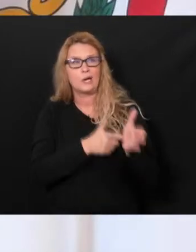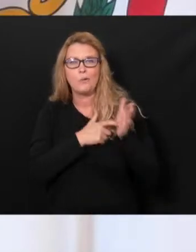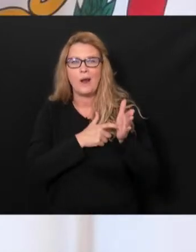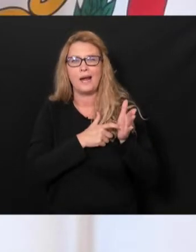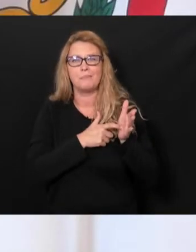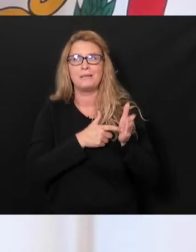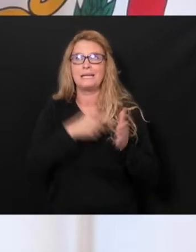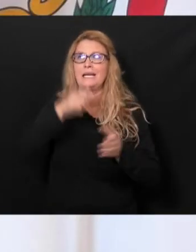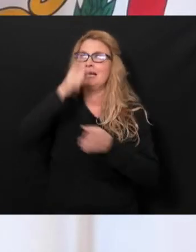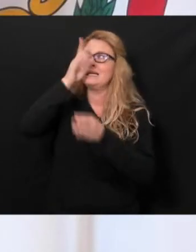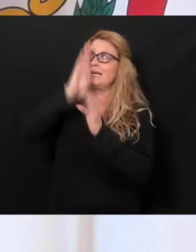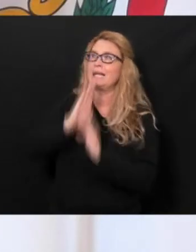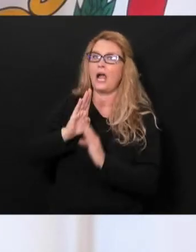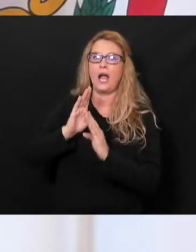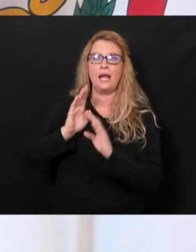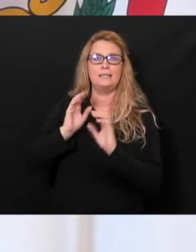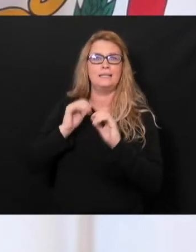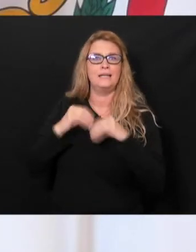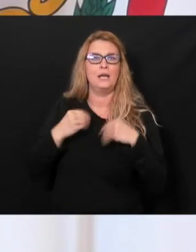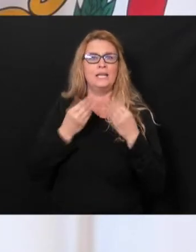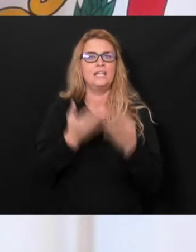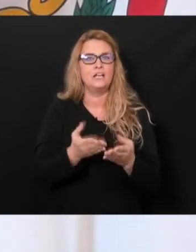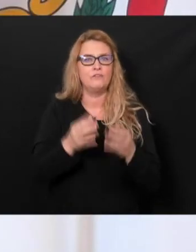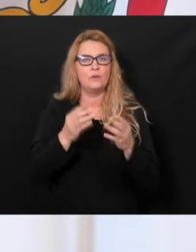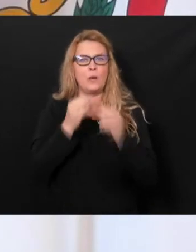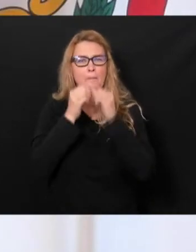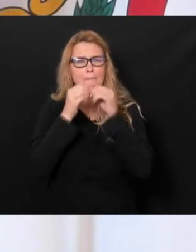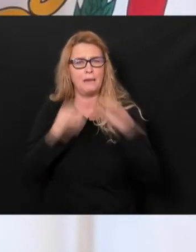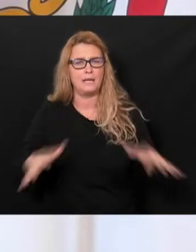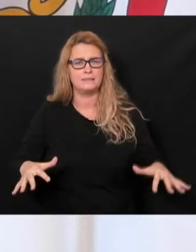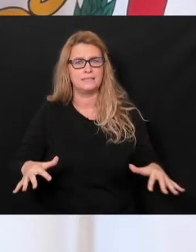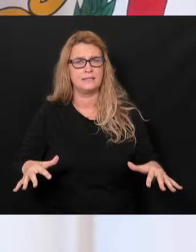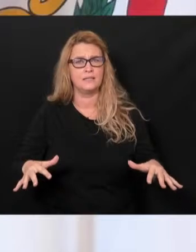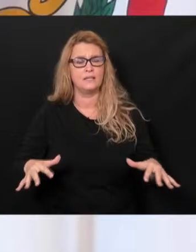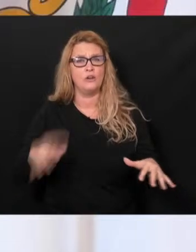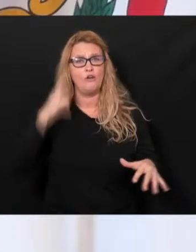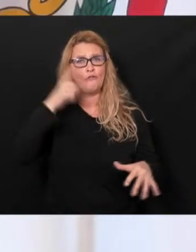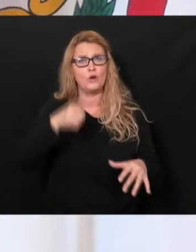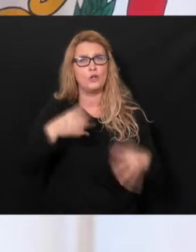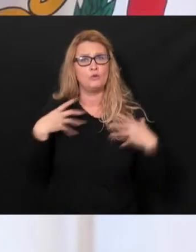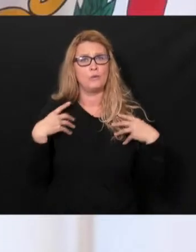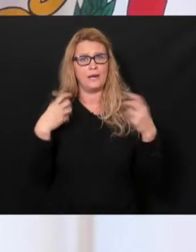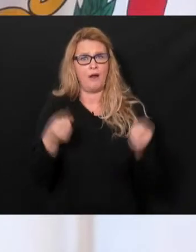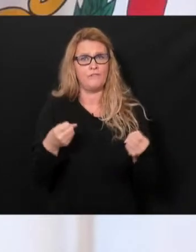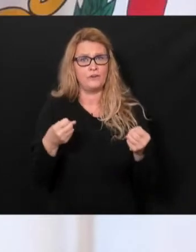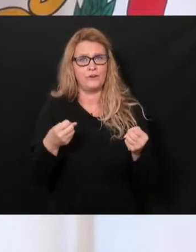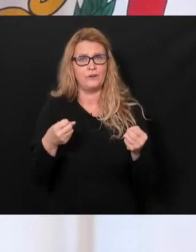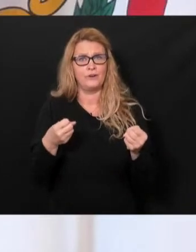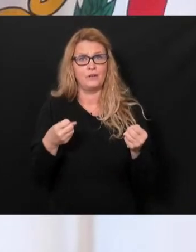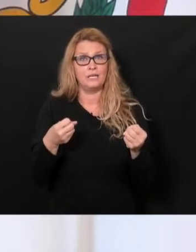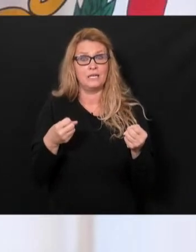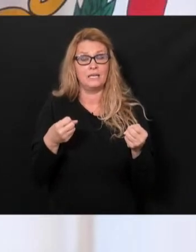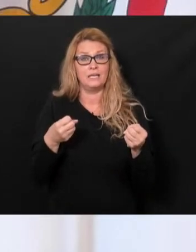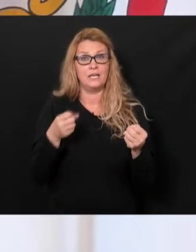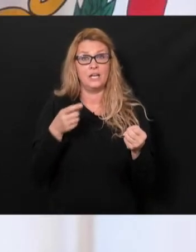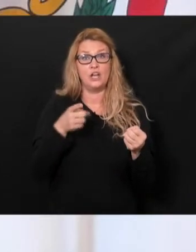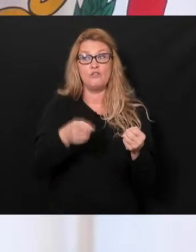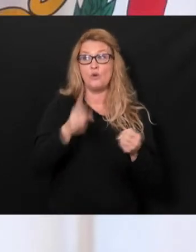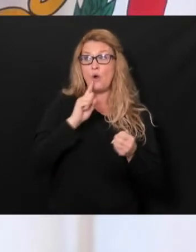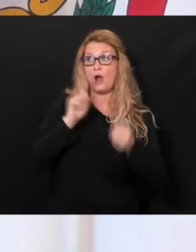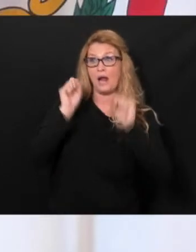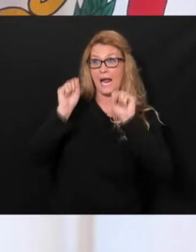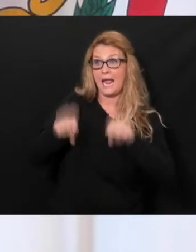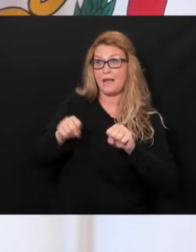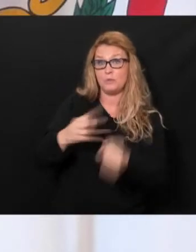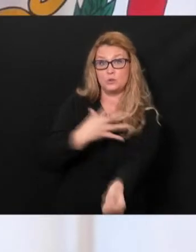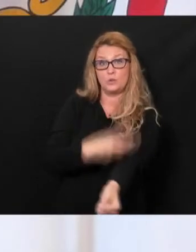God above gave you the blessing beyond belief for you to get well. If you're able to